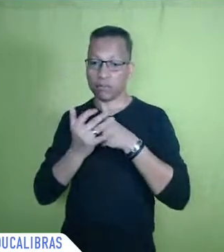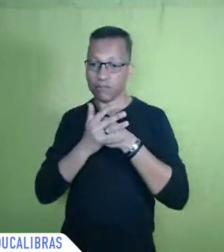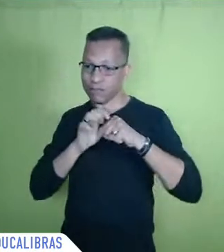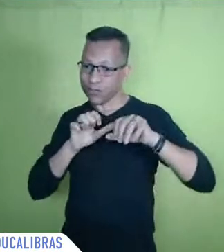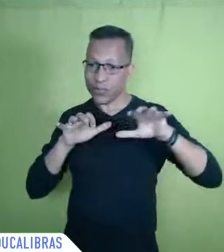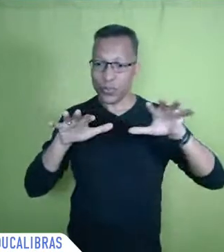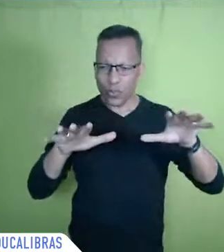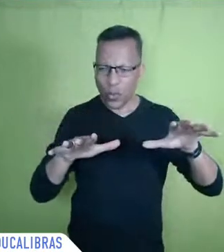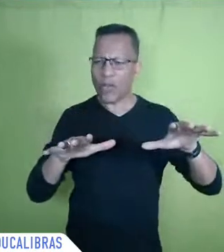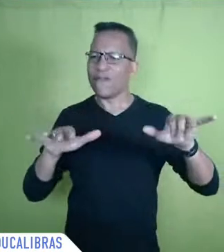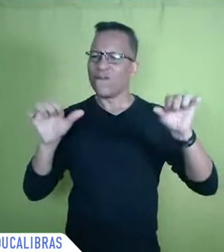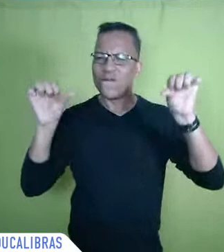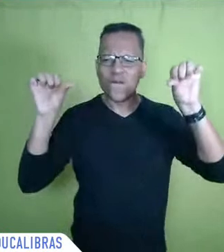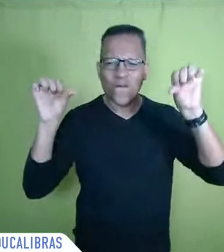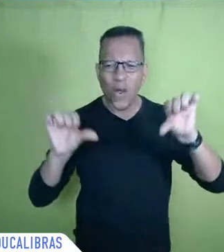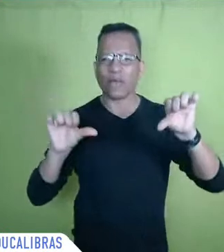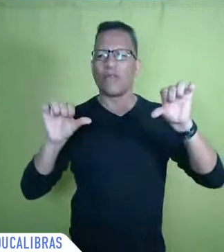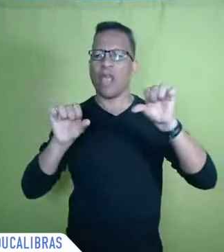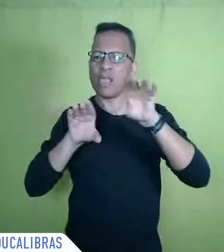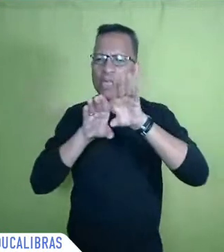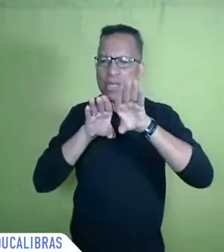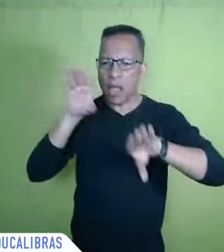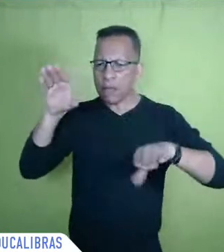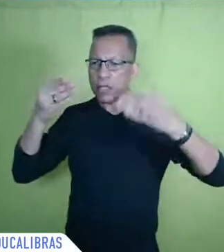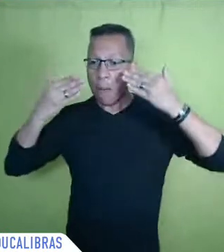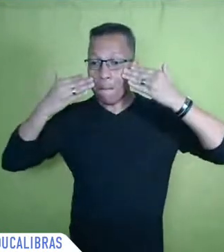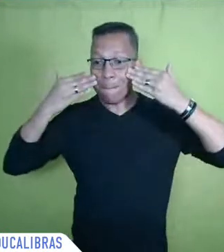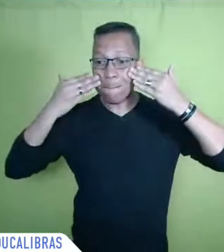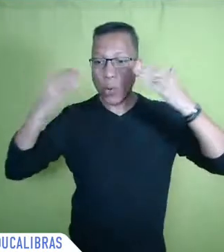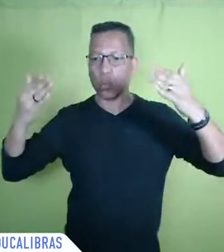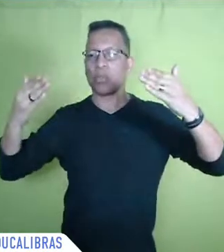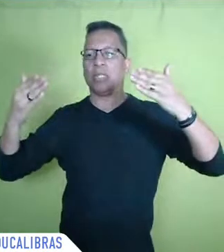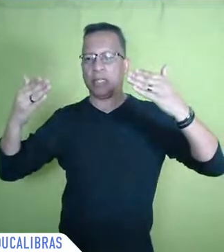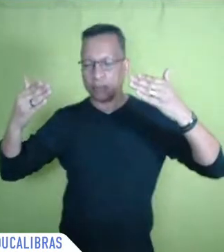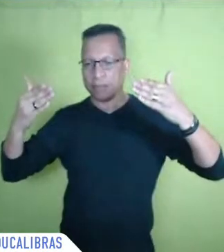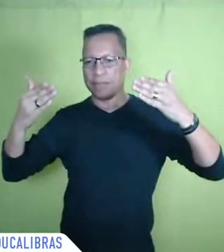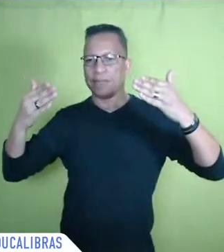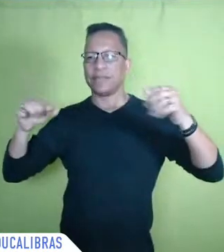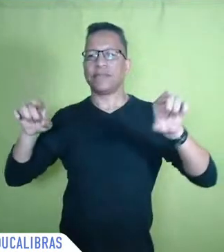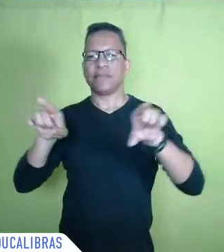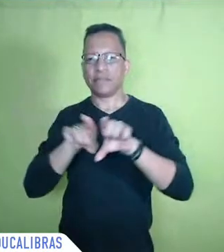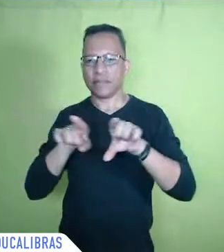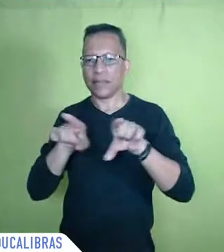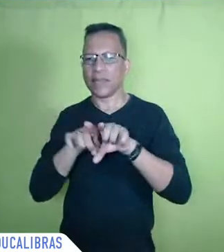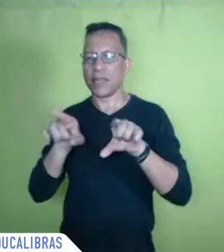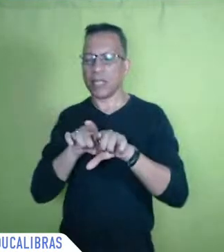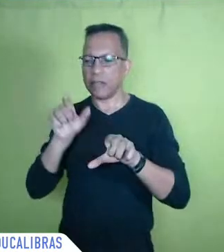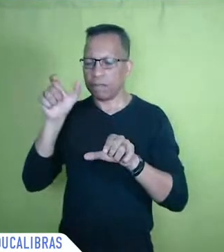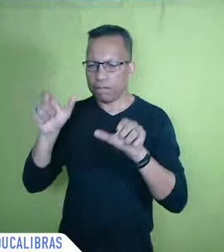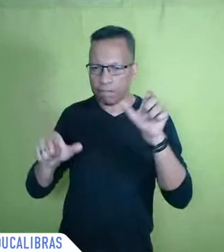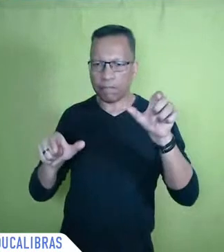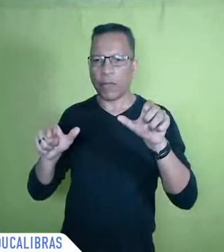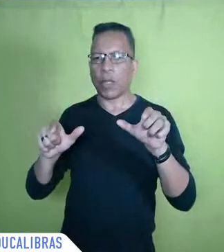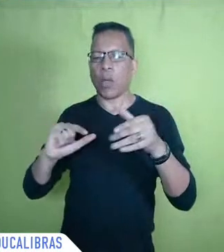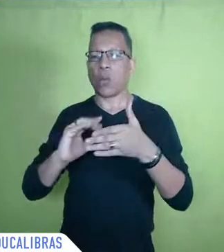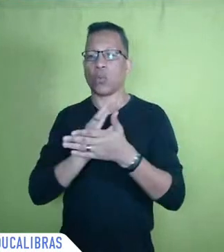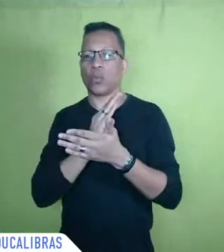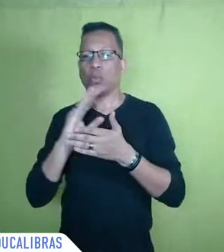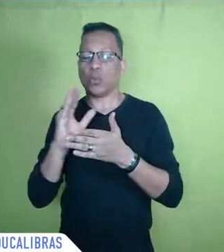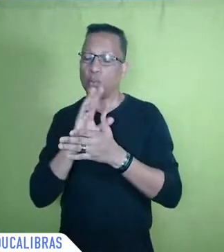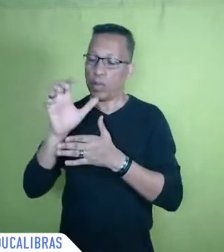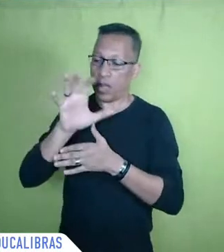Mariana, you argued that the pandemic cruelly exposes Brazilian inequality, and you